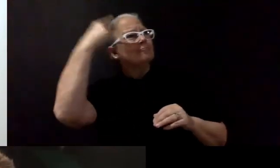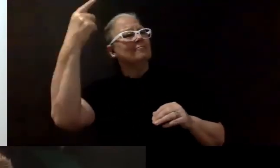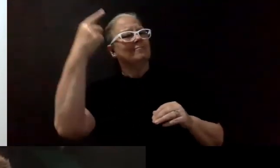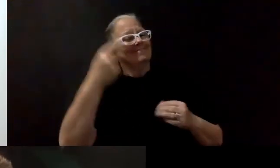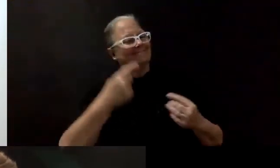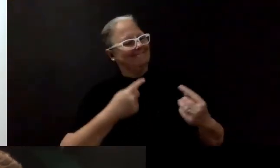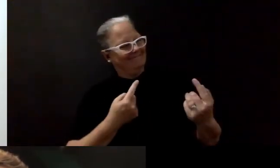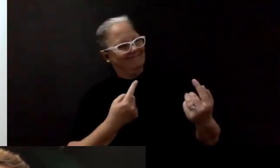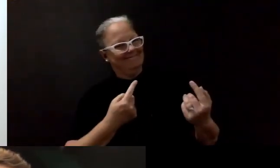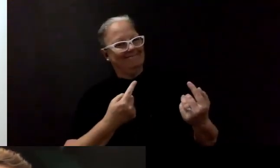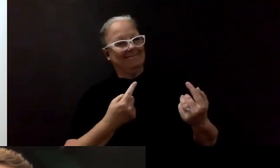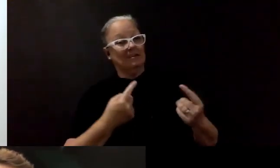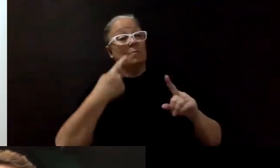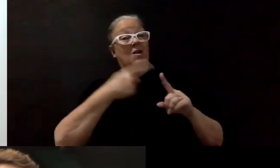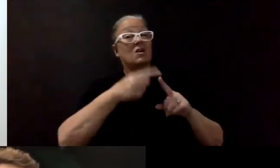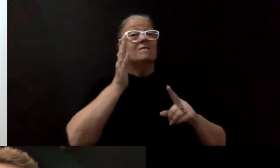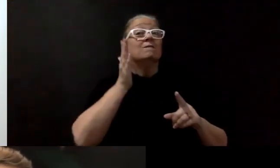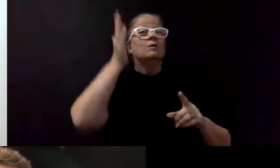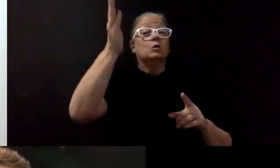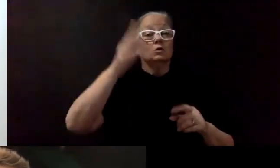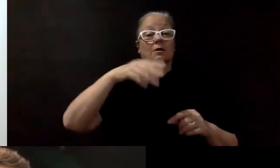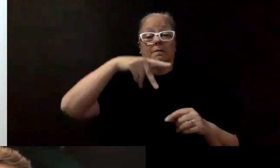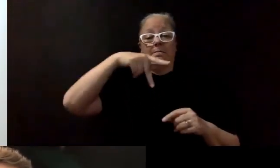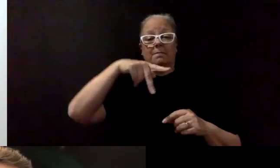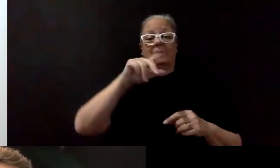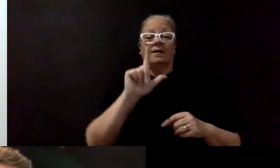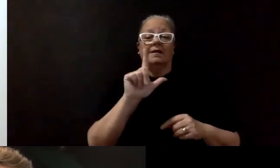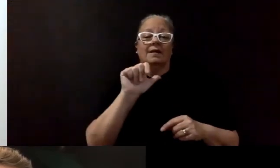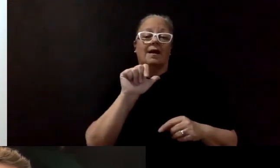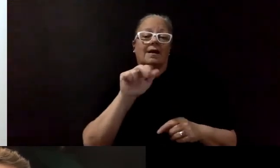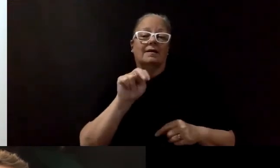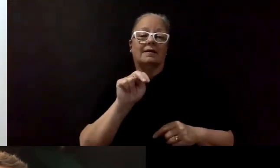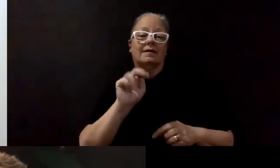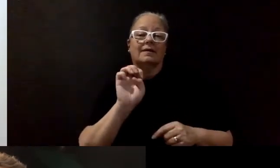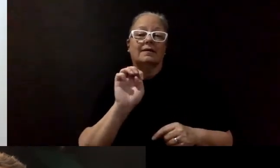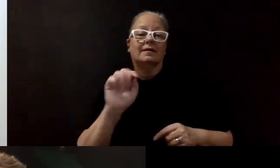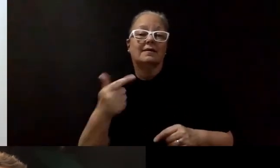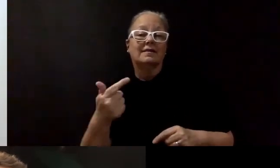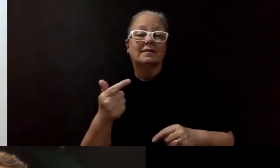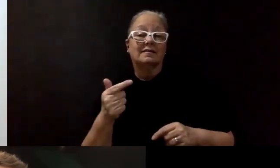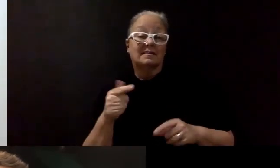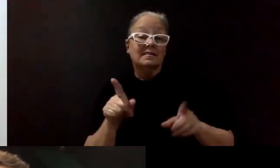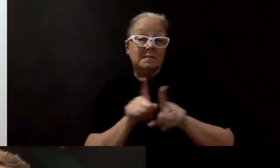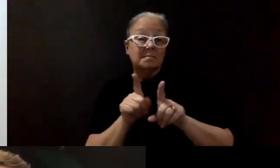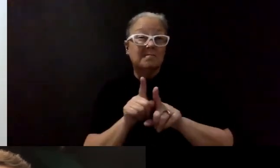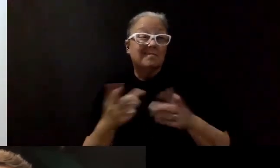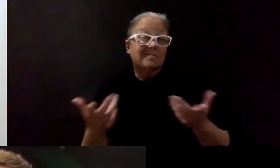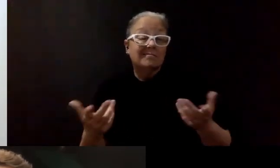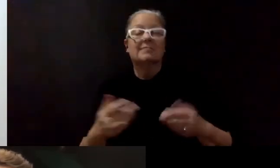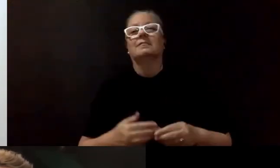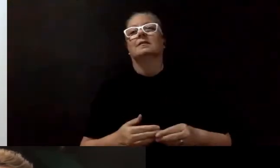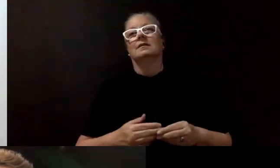of the planet. I mean, that's what young people are. So it really makes sense. And what I'm finding